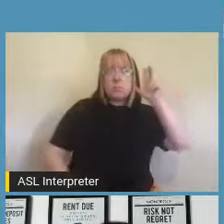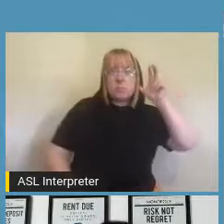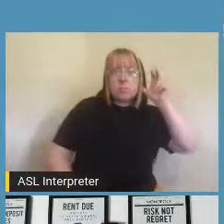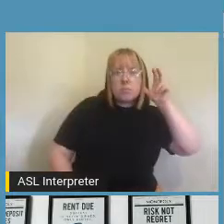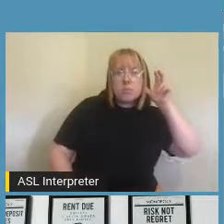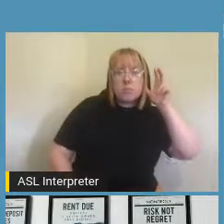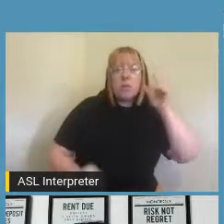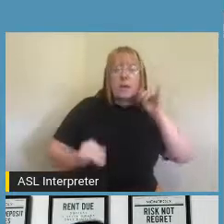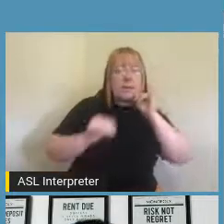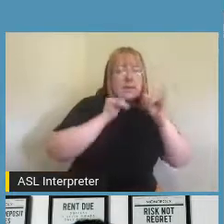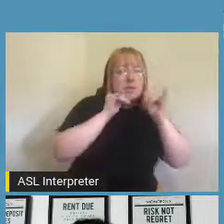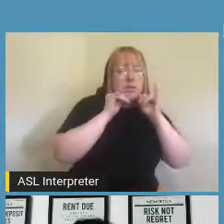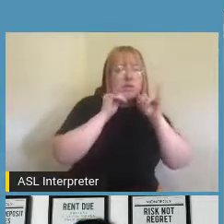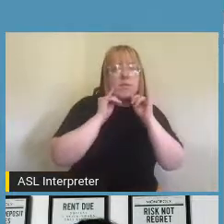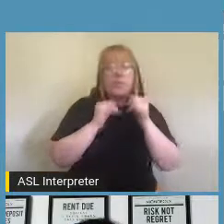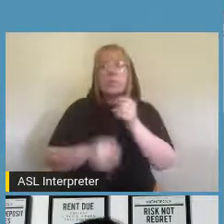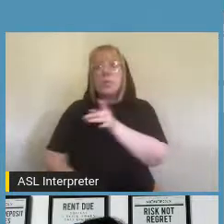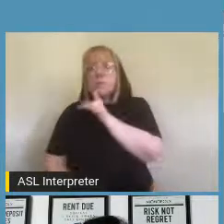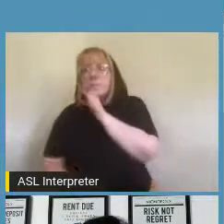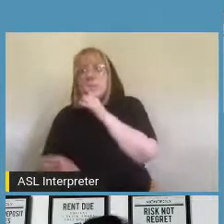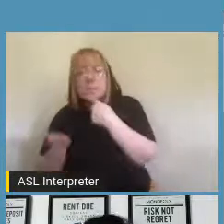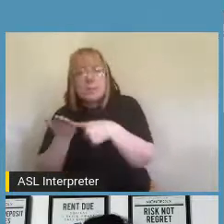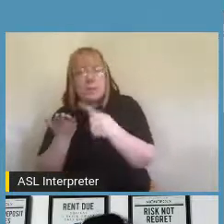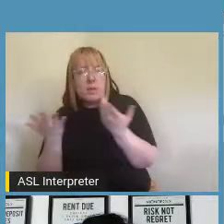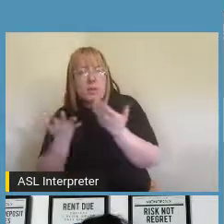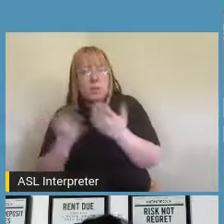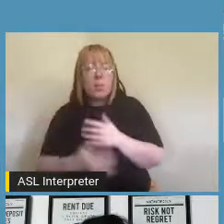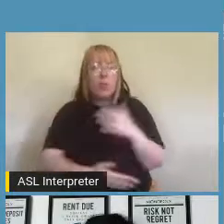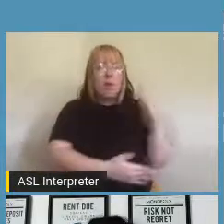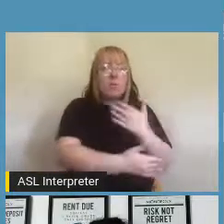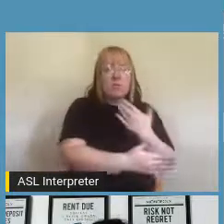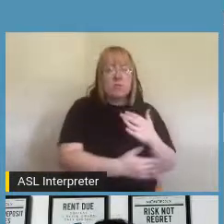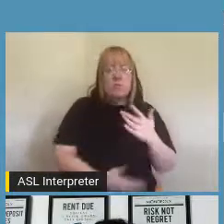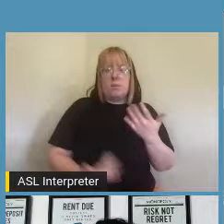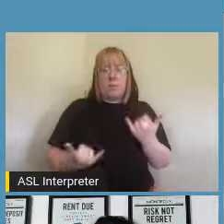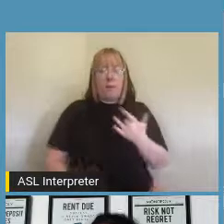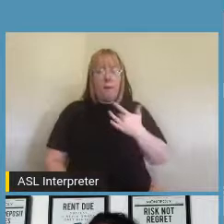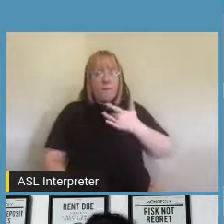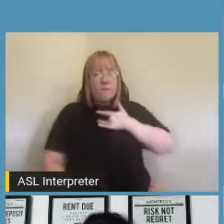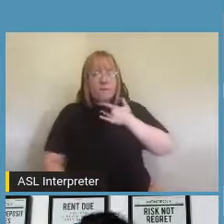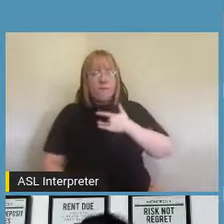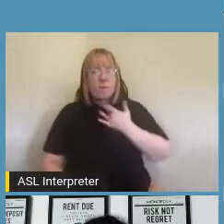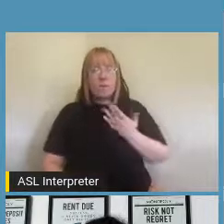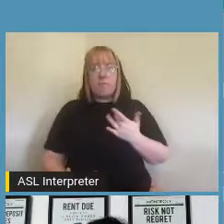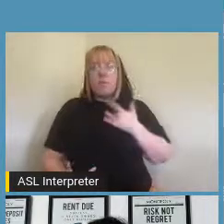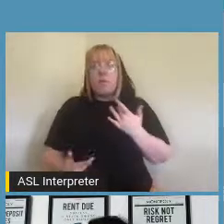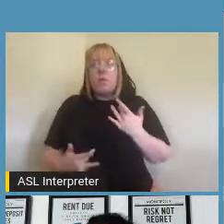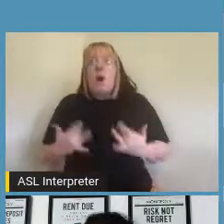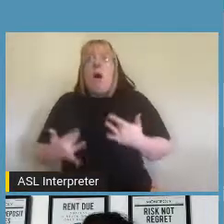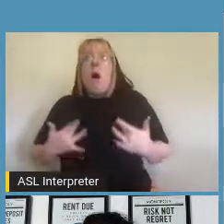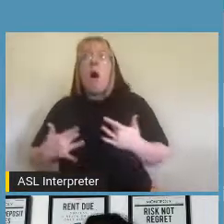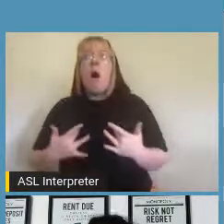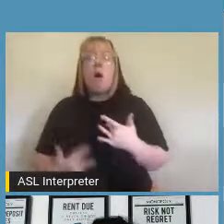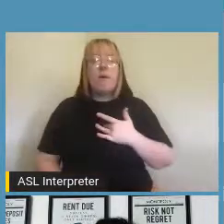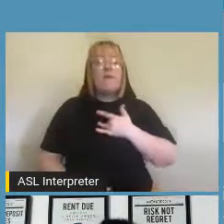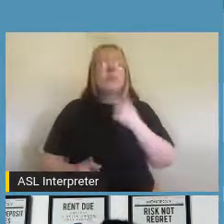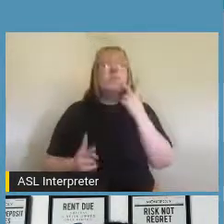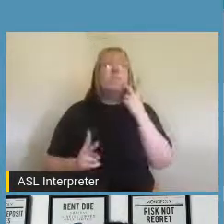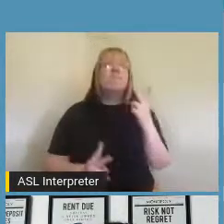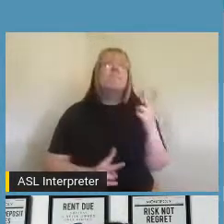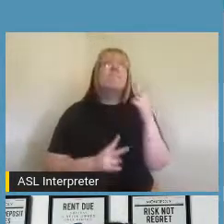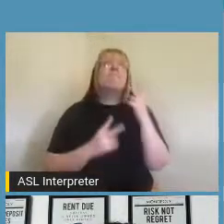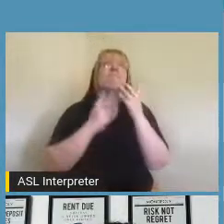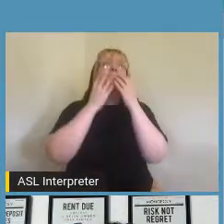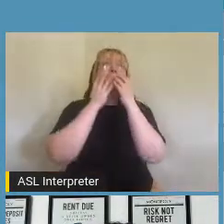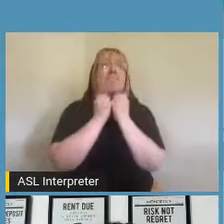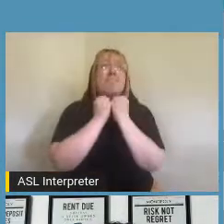the interviews? What might they be speaking about? What do we want them to feel? Do we want them to feel excited? Do we want them to feel nostalgic? And then